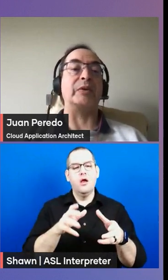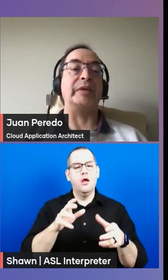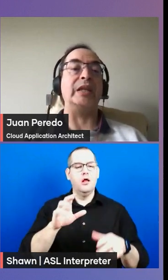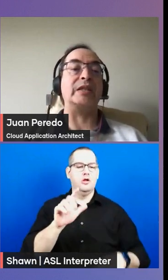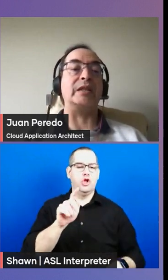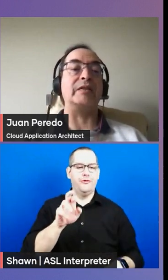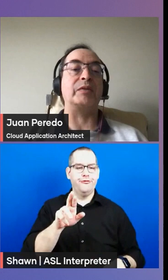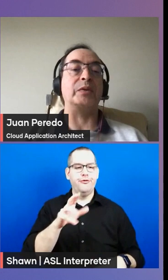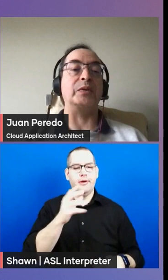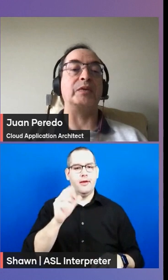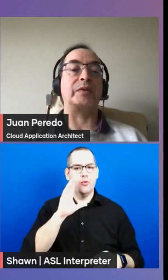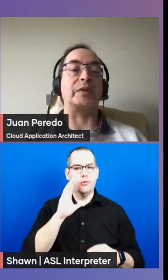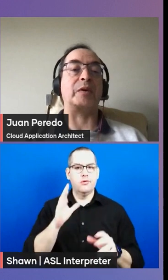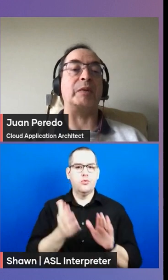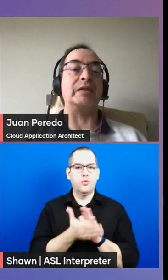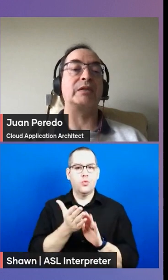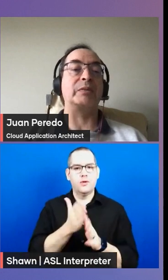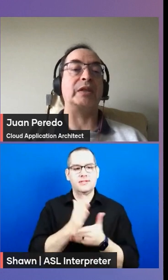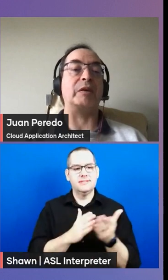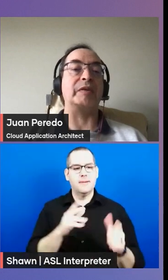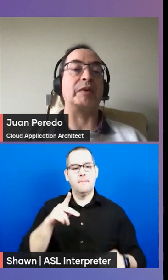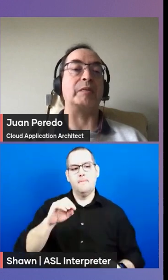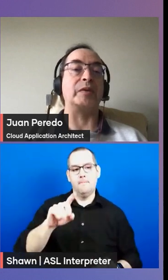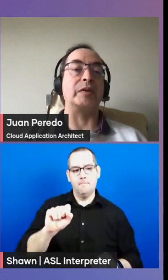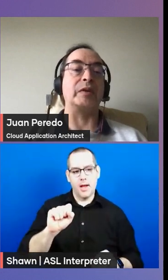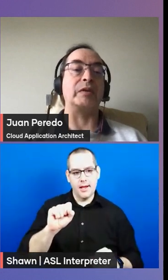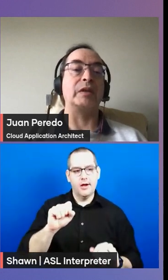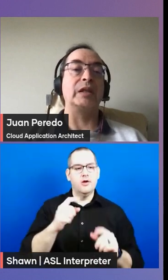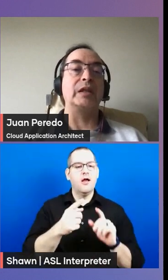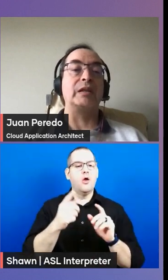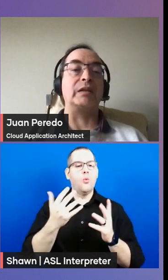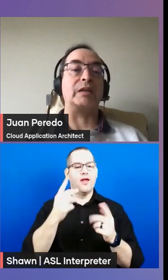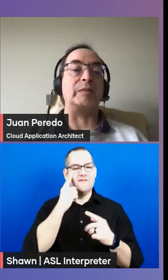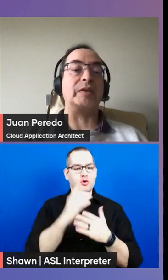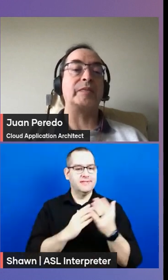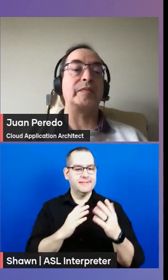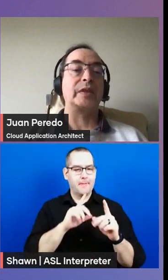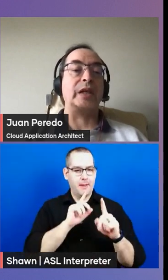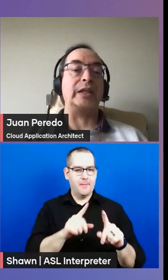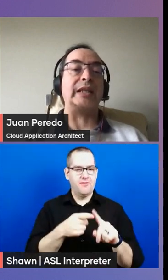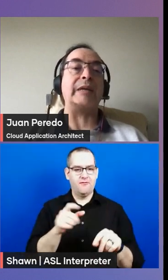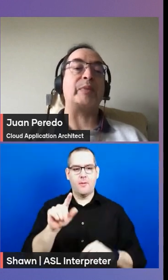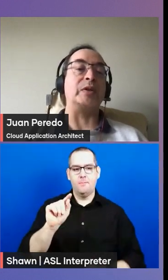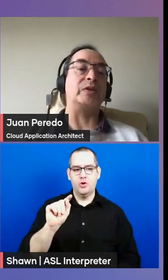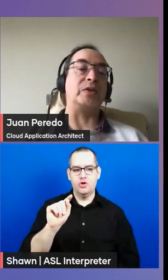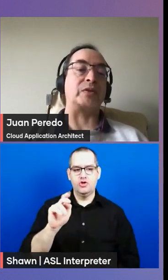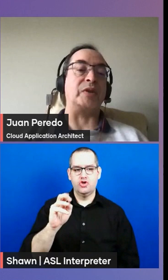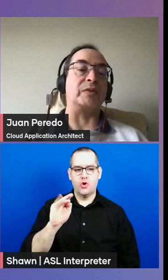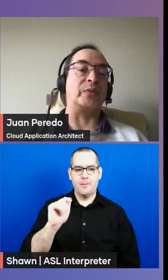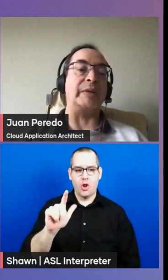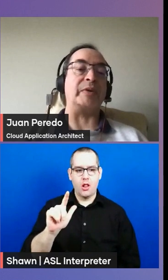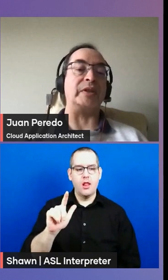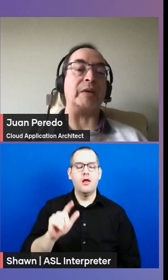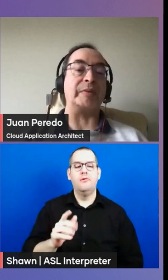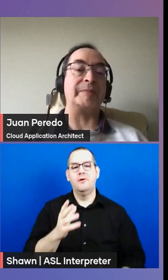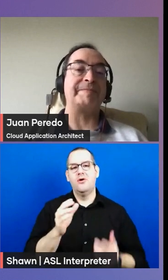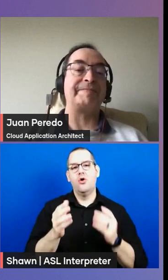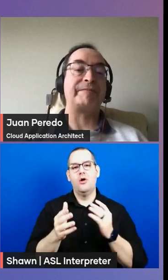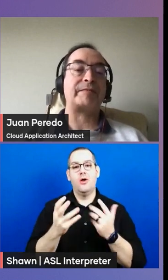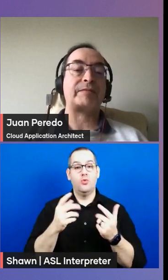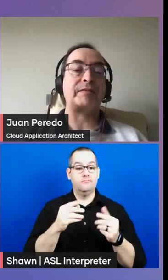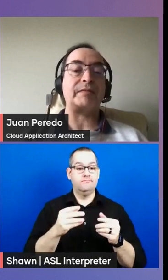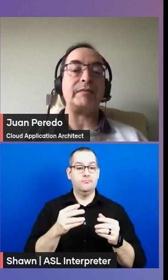that will be listening for the commands to be coming from the terminal. And at that point, you just run waypoint up,